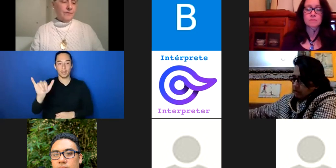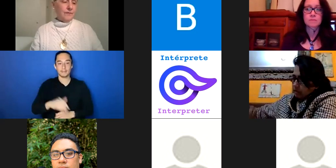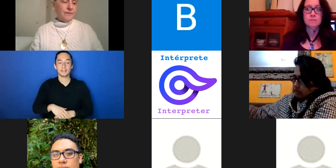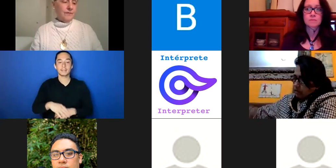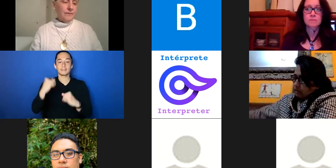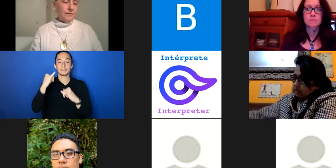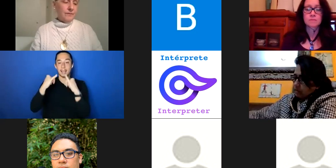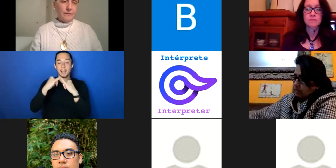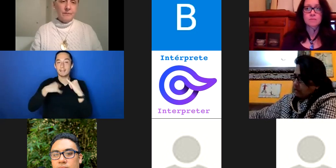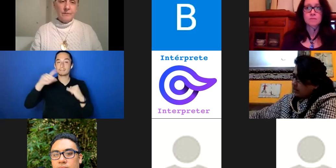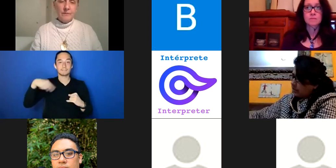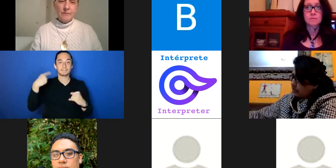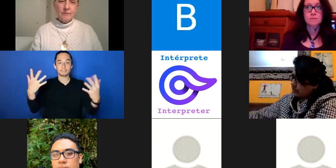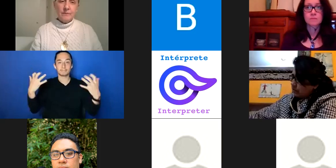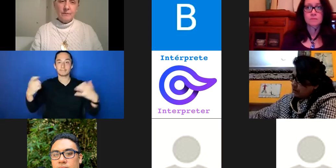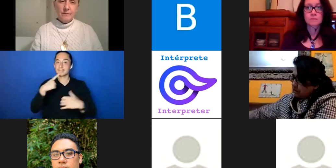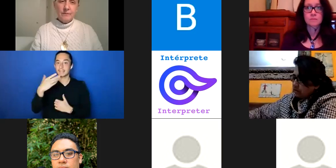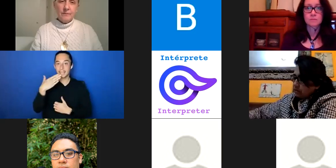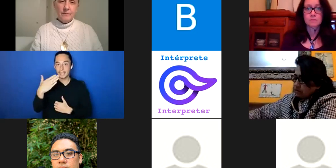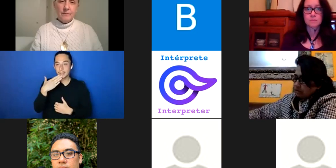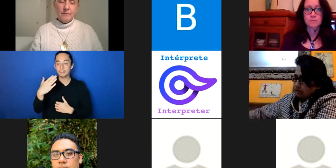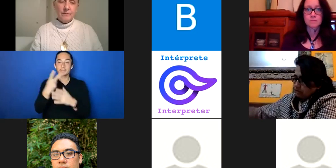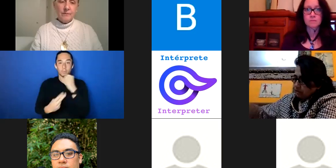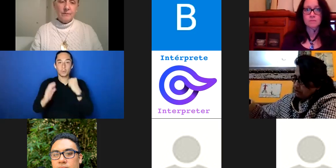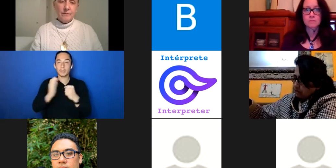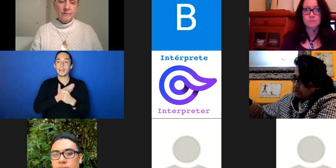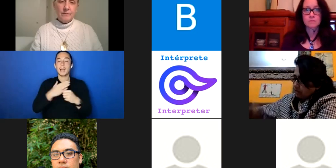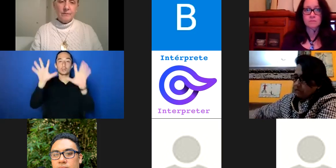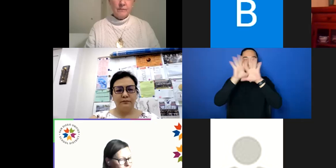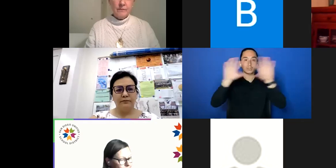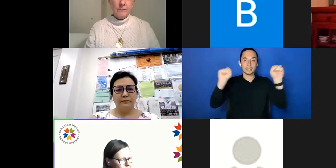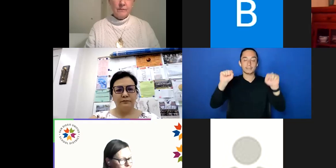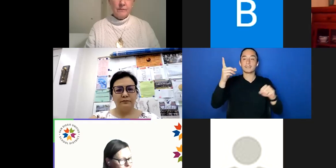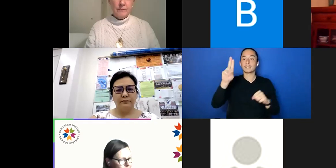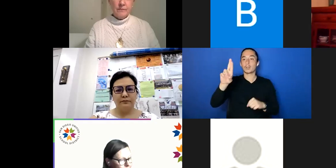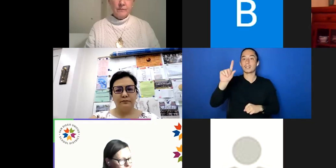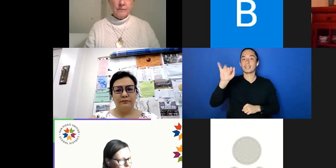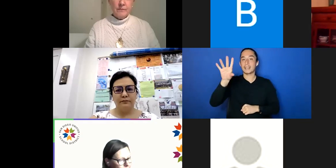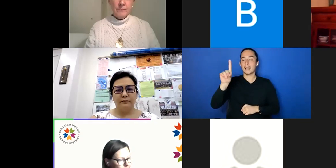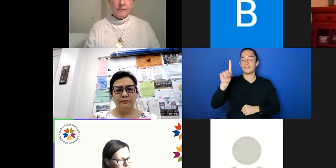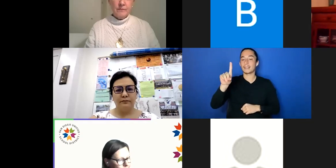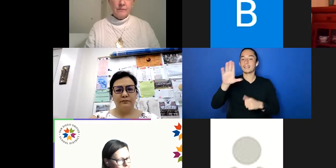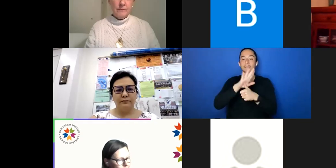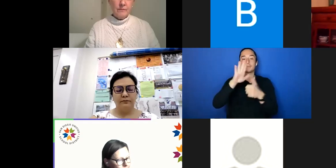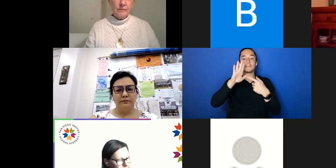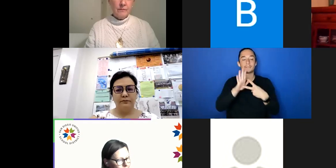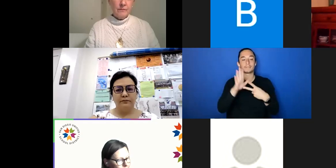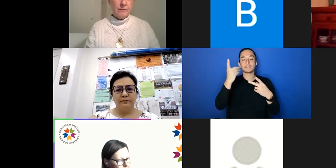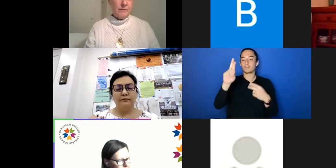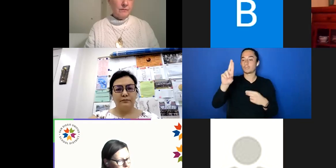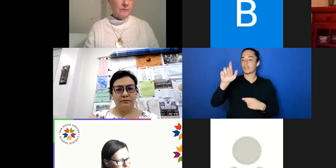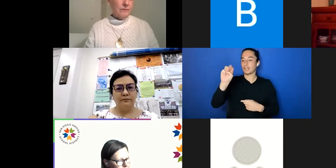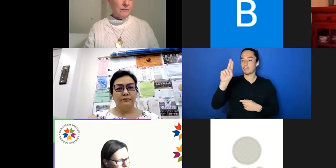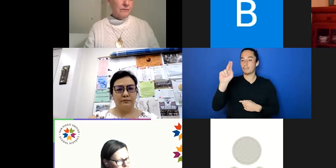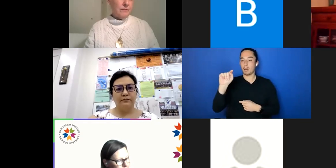Lastly, I just want to thank both of our superintendents, Dr. David Schiaretta and Dr. Lamont Jackson, as well as the commitment of both of